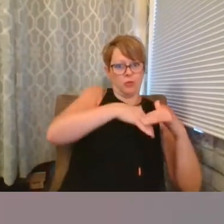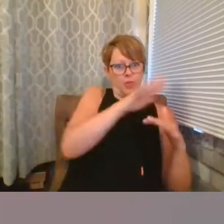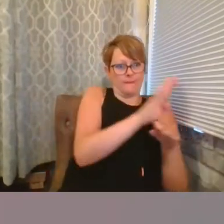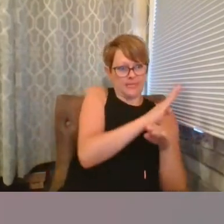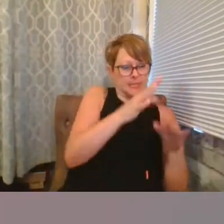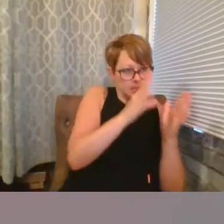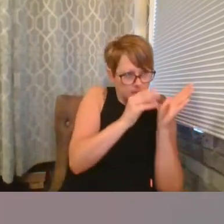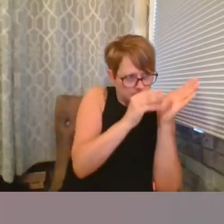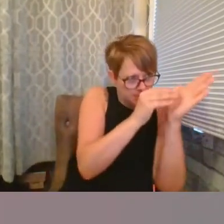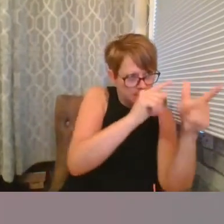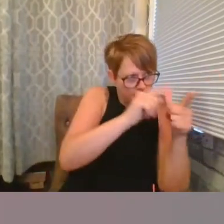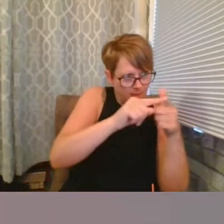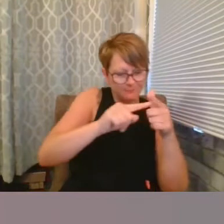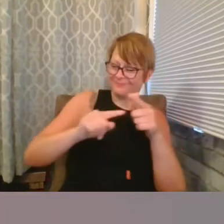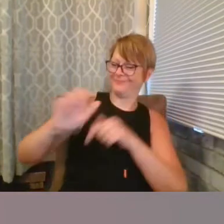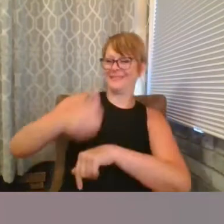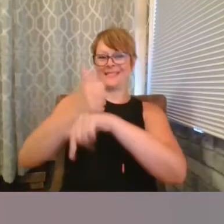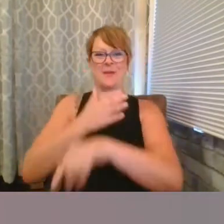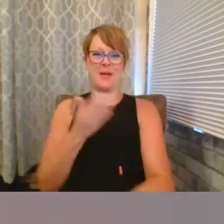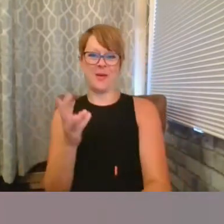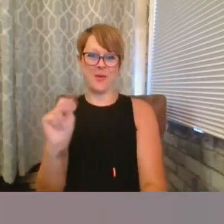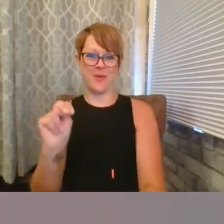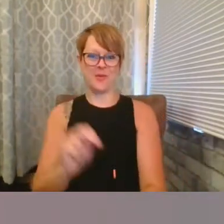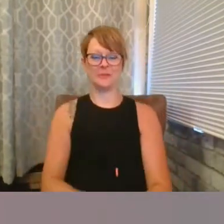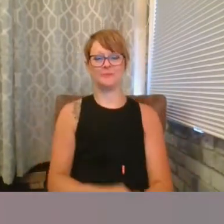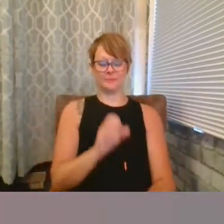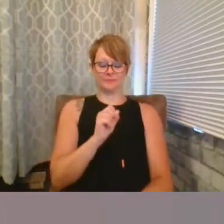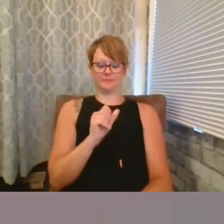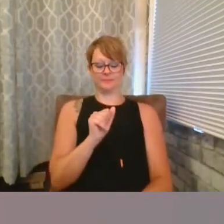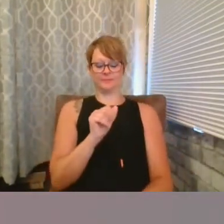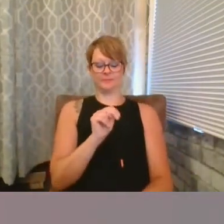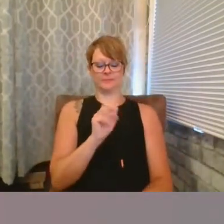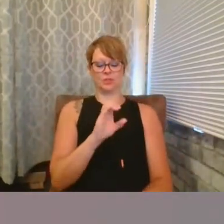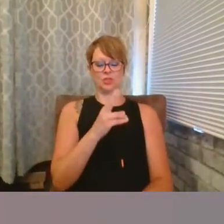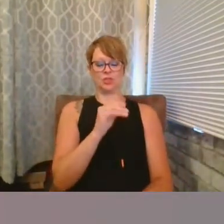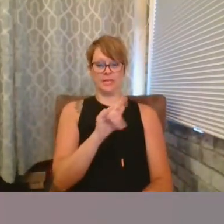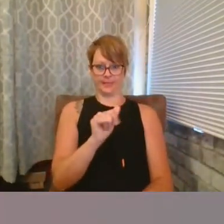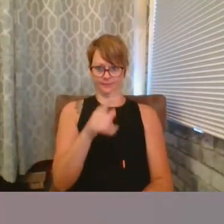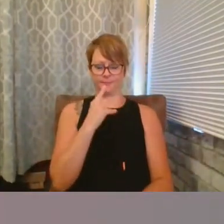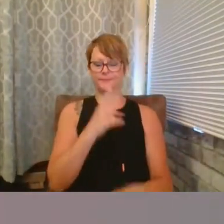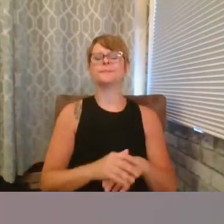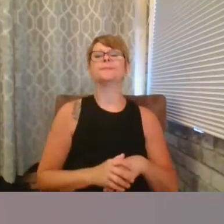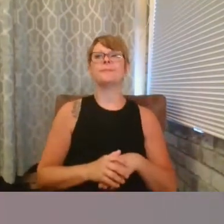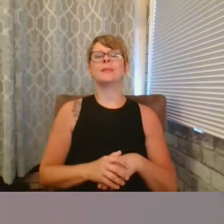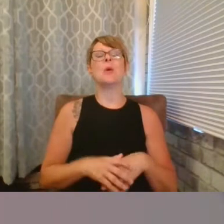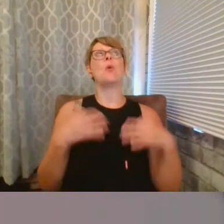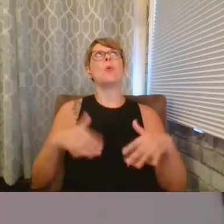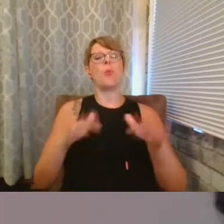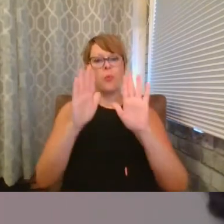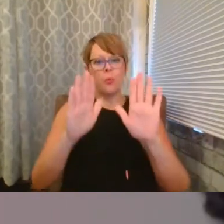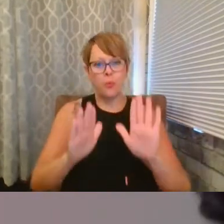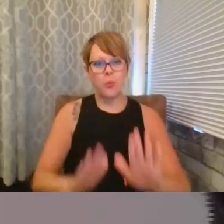Wow. Absolutely commendable. And, one thing when Joe was telling me that part of